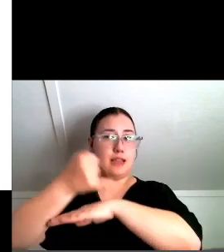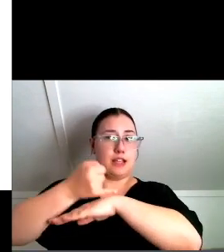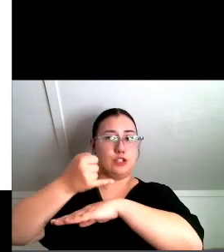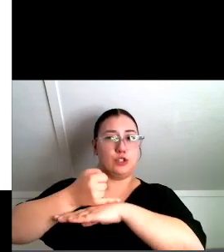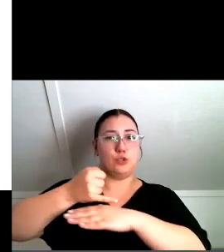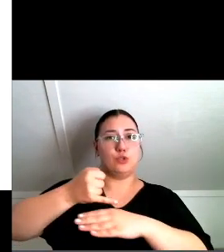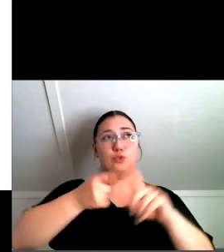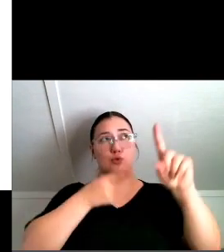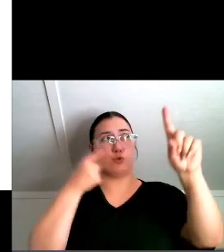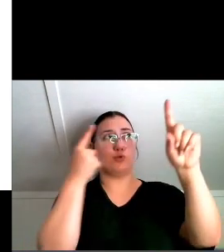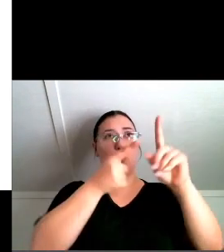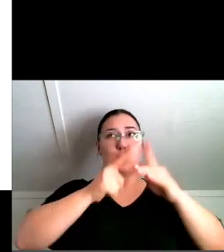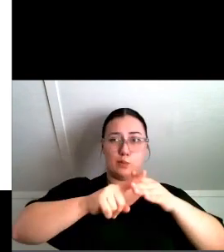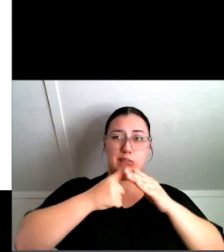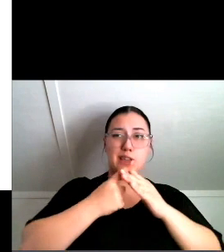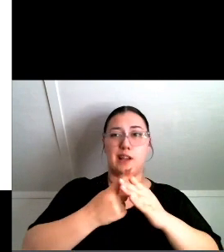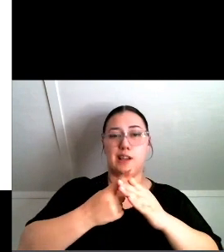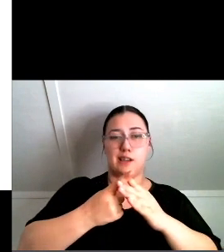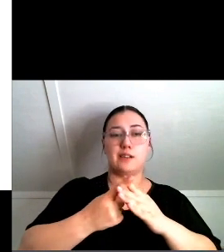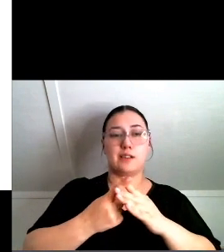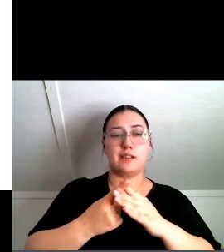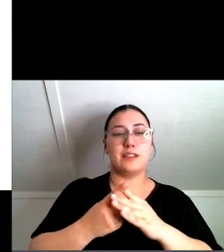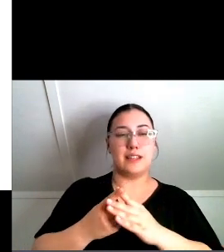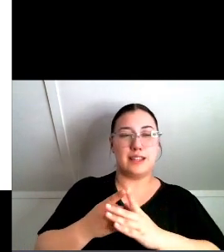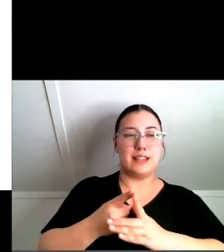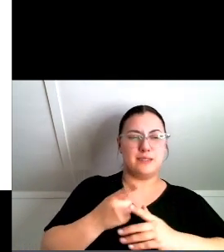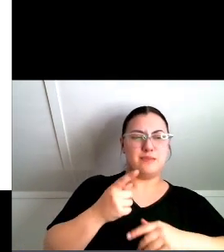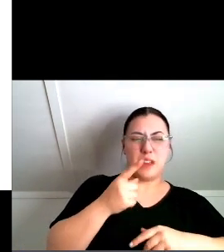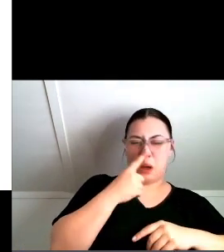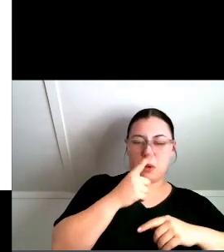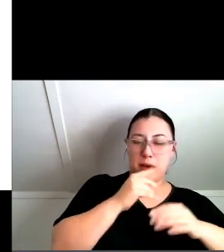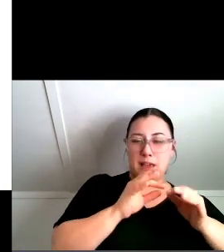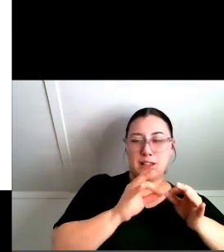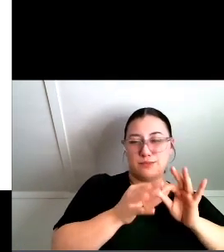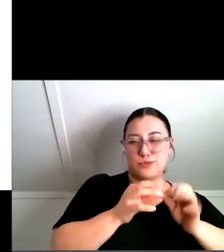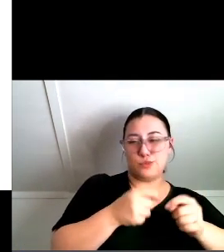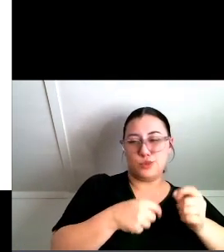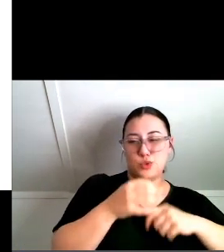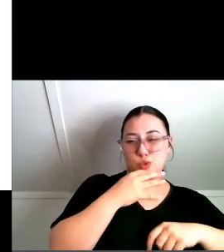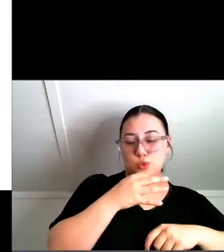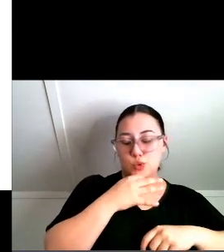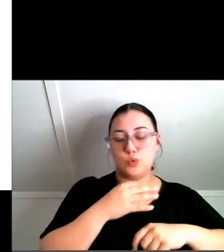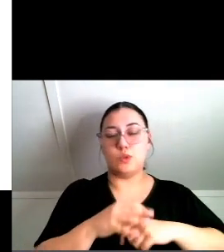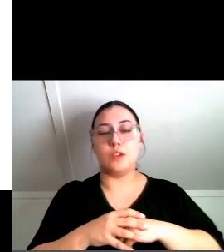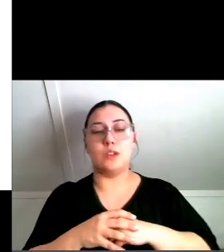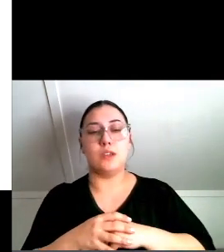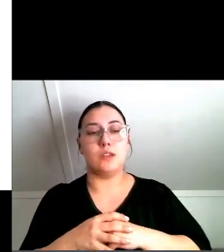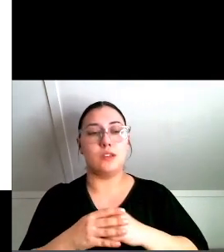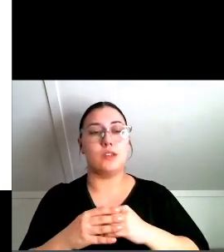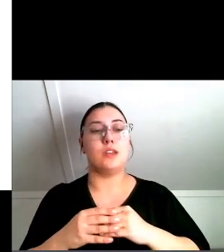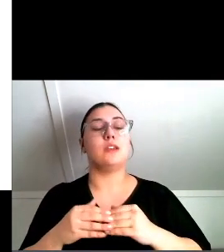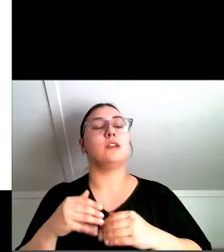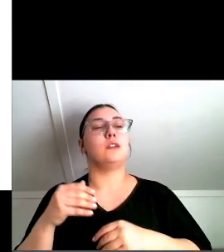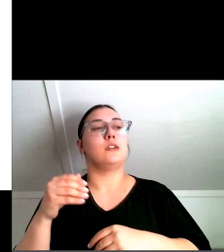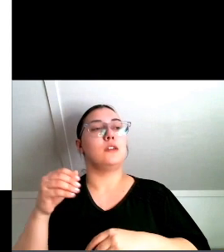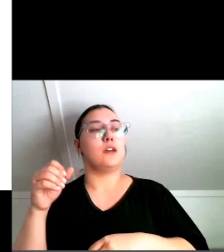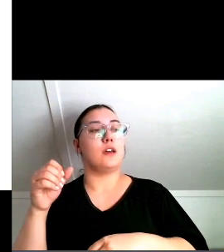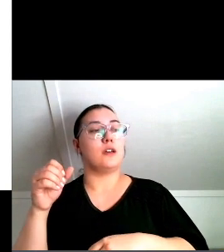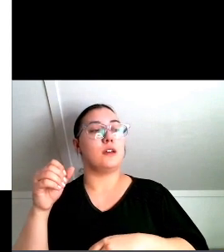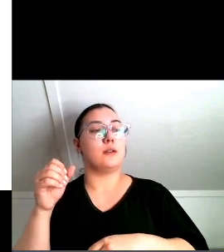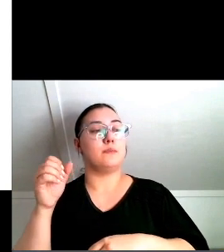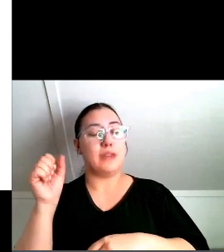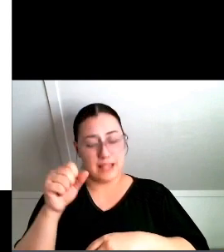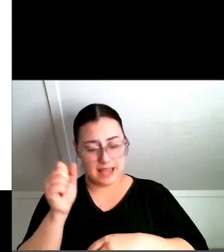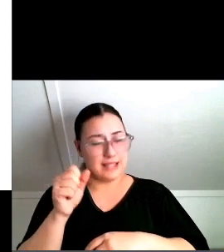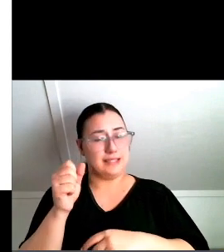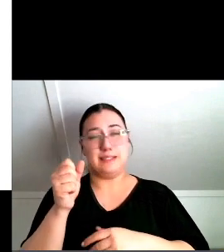with the board to prepare a budget. Again, from what we can tell, the school was not in any financial trouble.